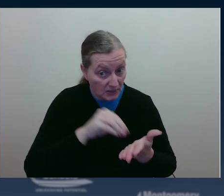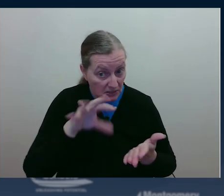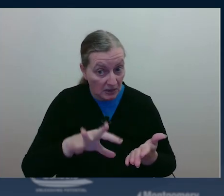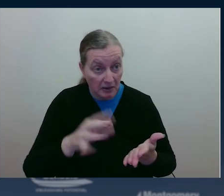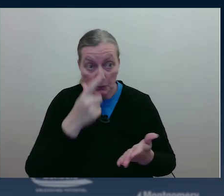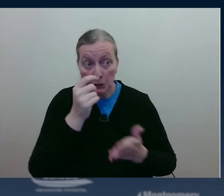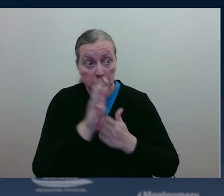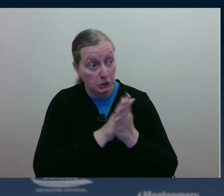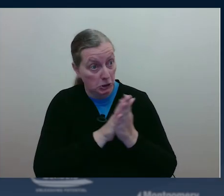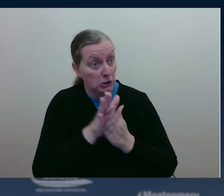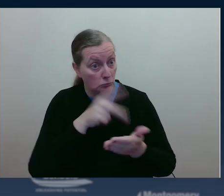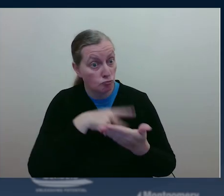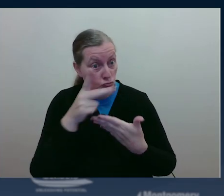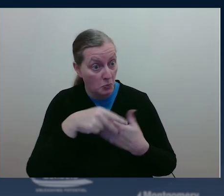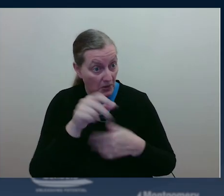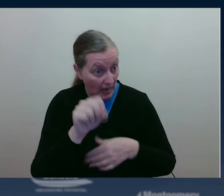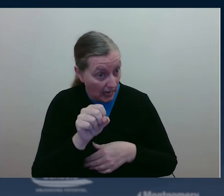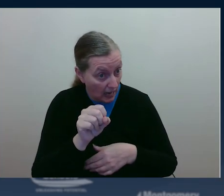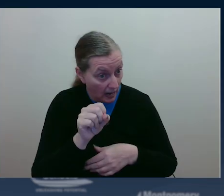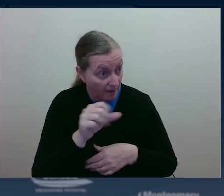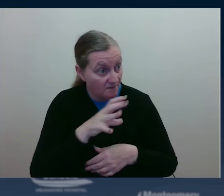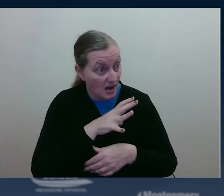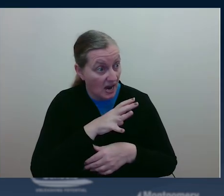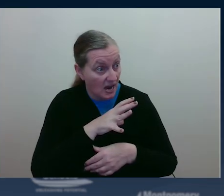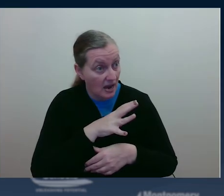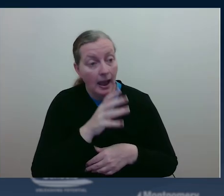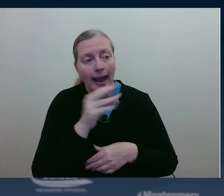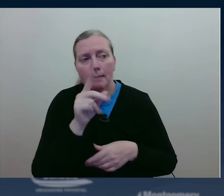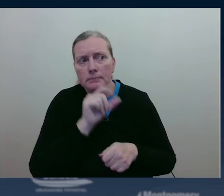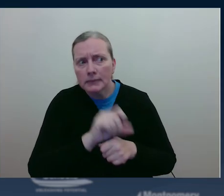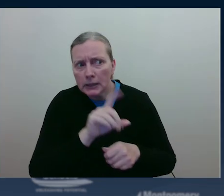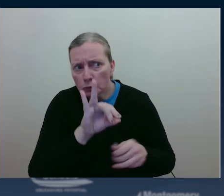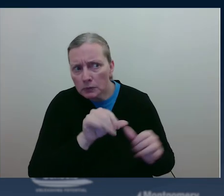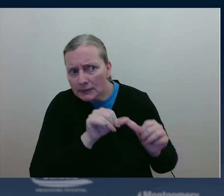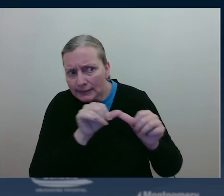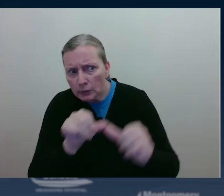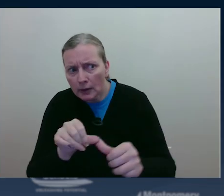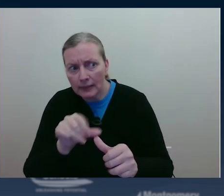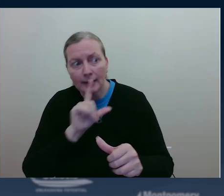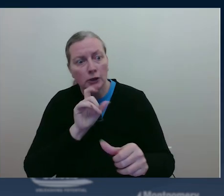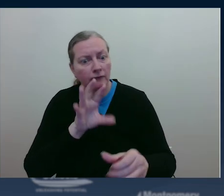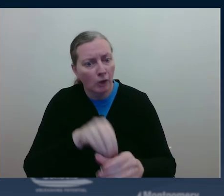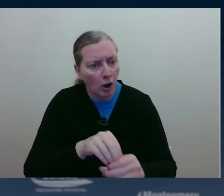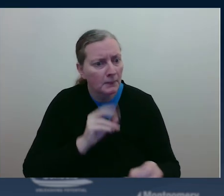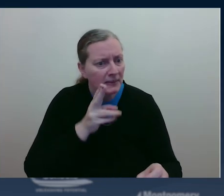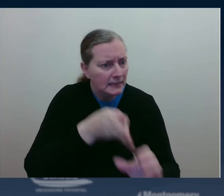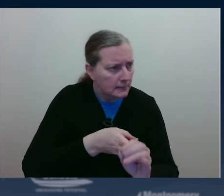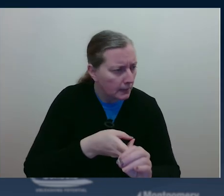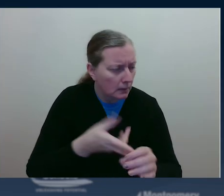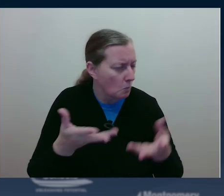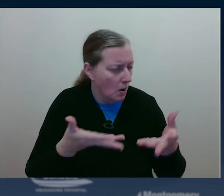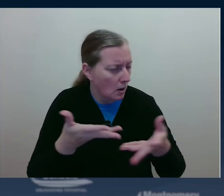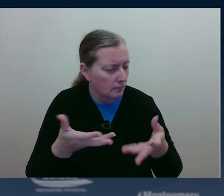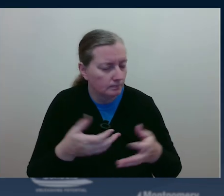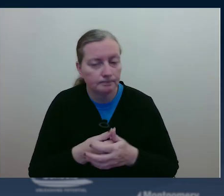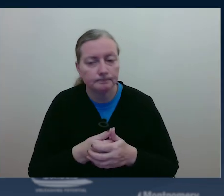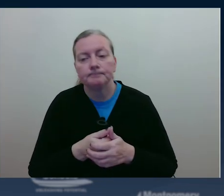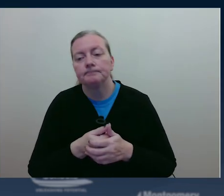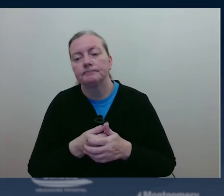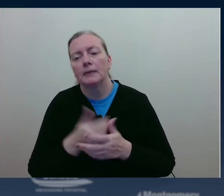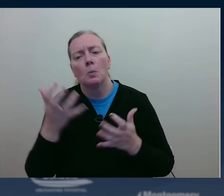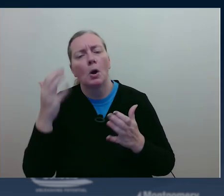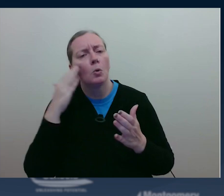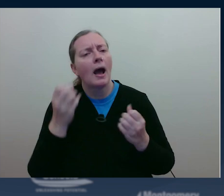if they are staying, if they're being engaged, and if they're staying. We want to know, for example, how many students are doing